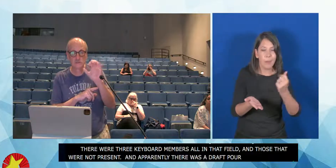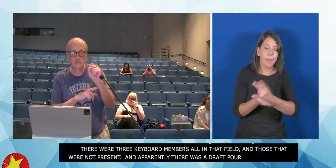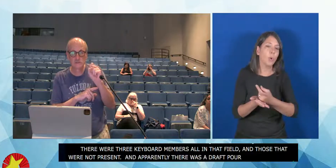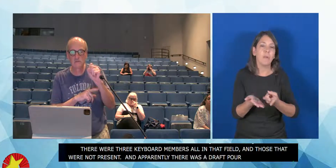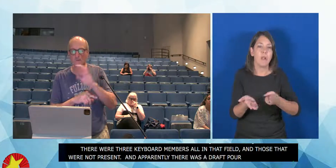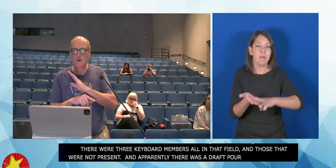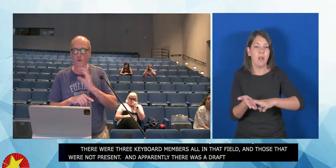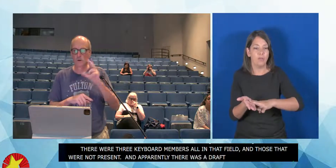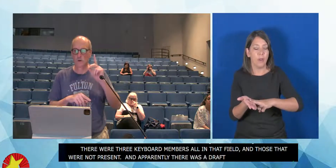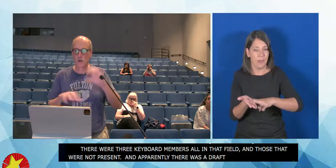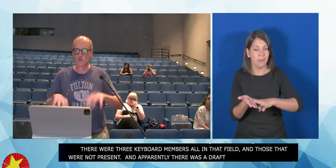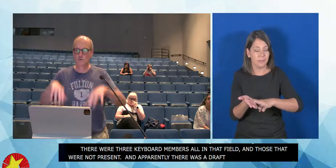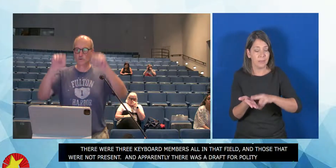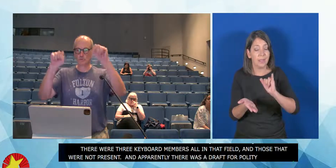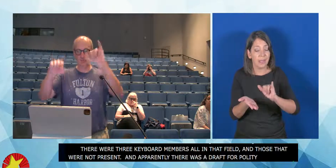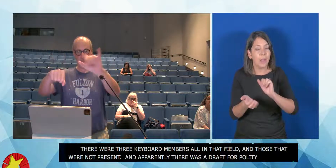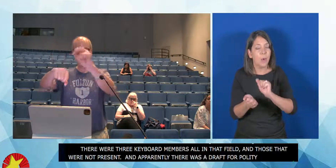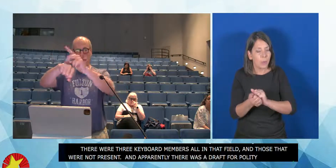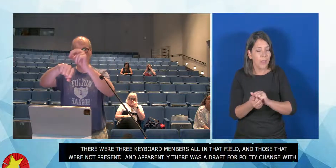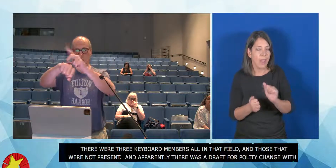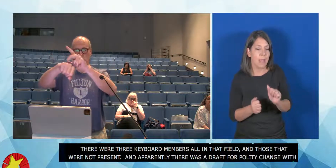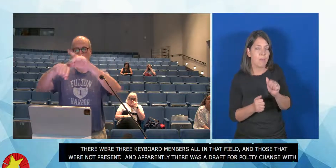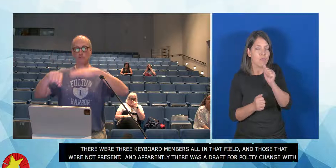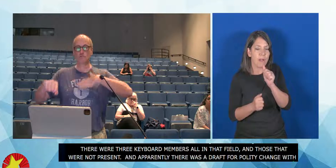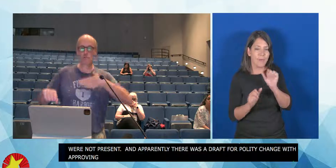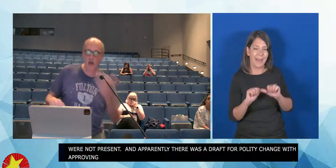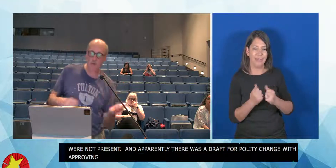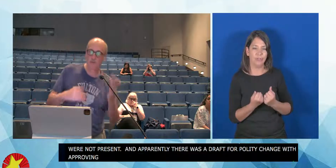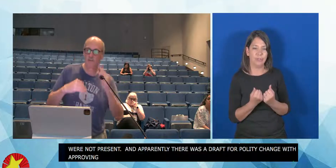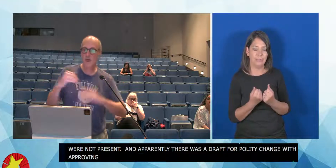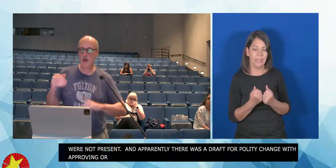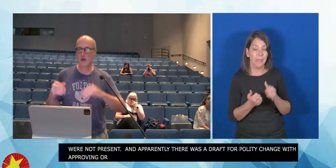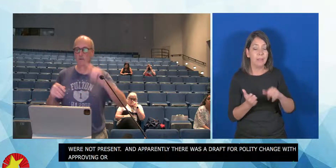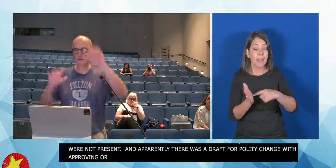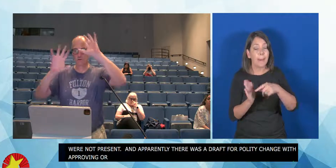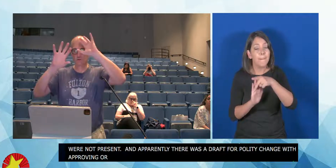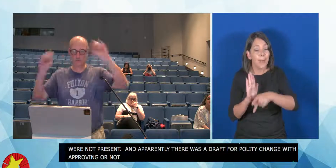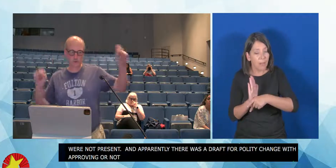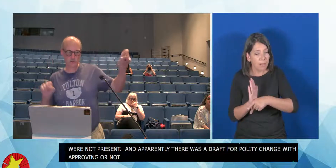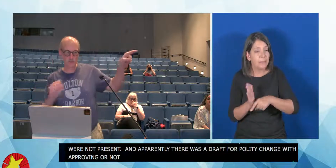with private agencies. And the policy would indicate